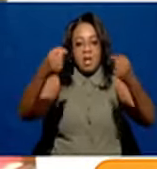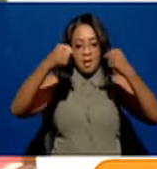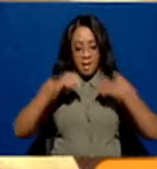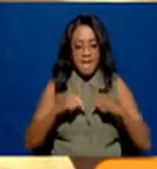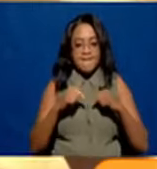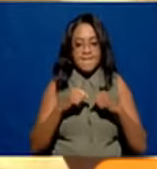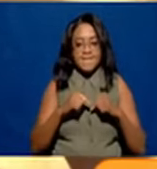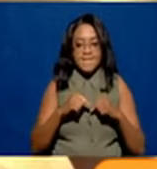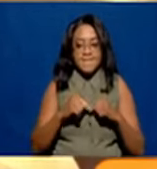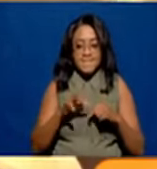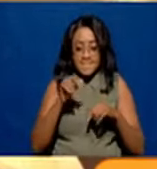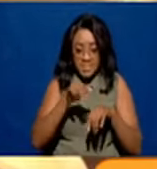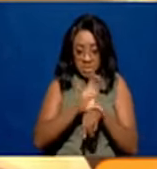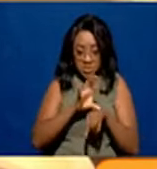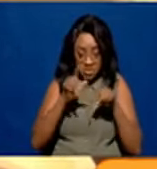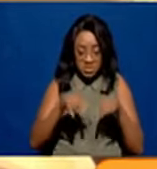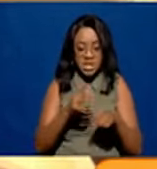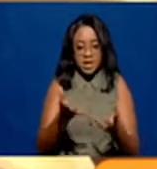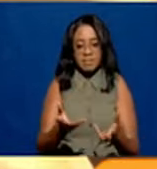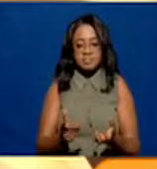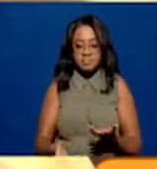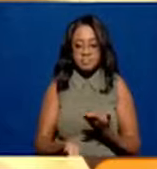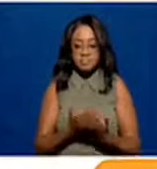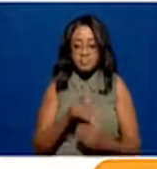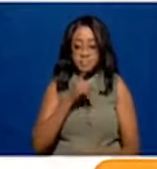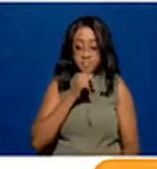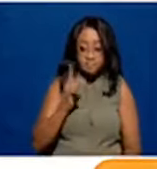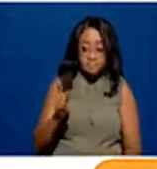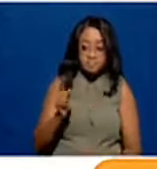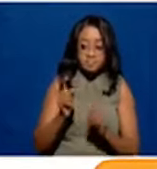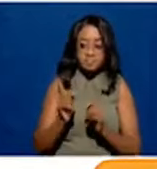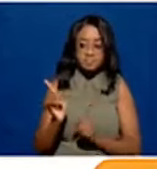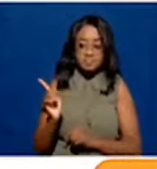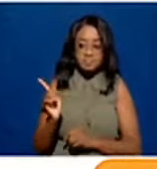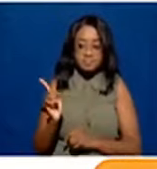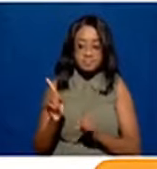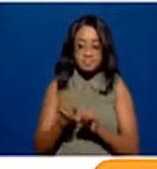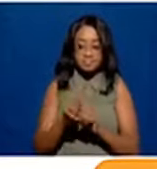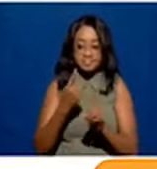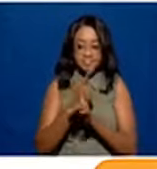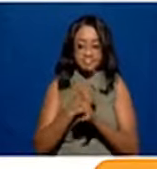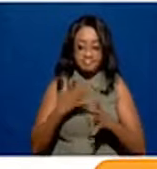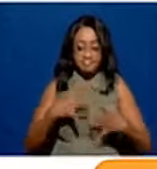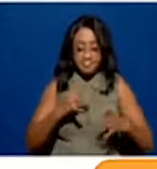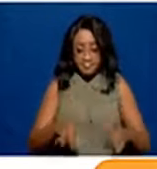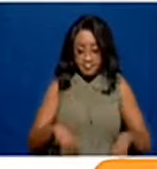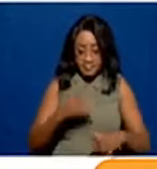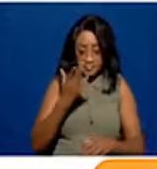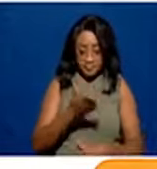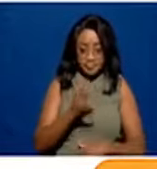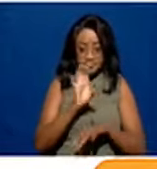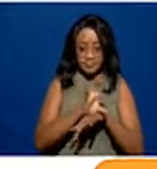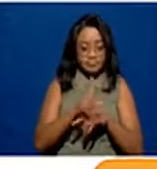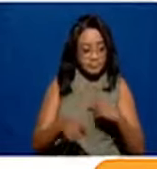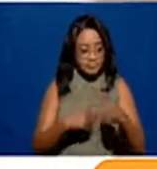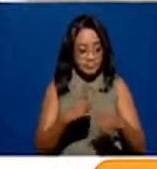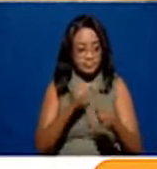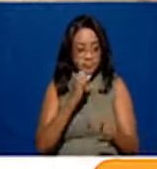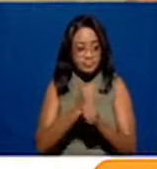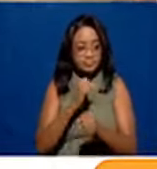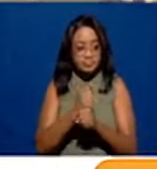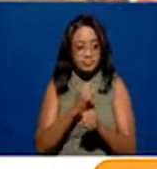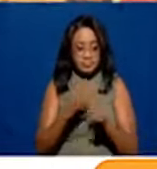around. For now, Father Muthoka and his fellow Carmelites who reside at this parish continue with the work of